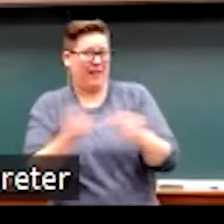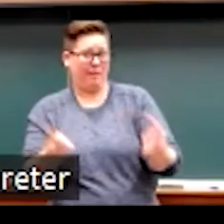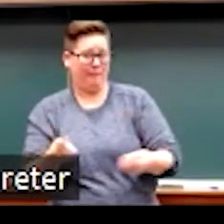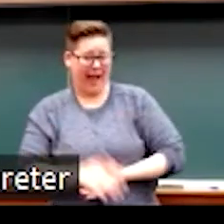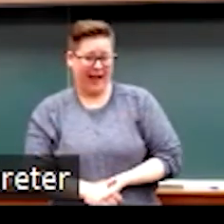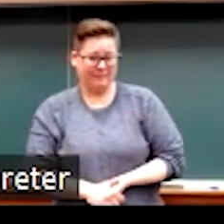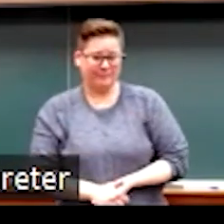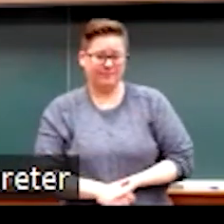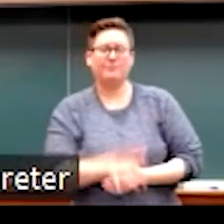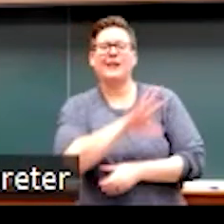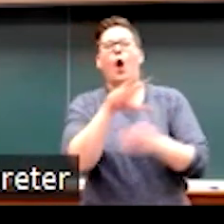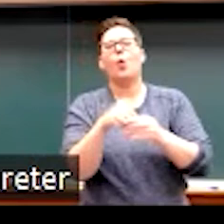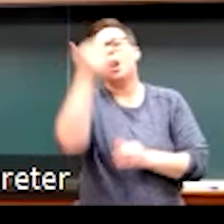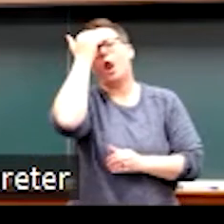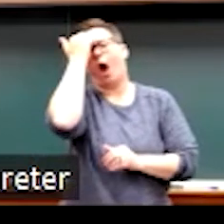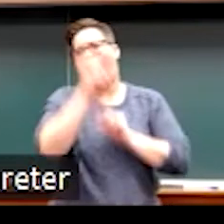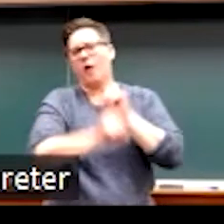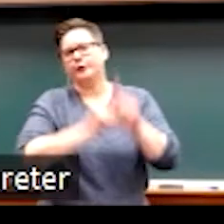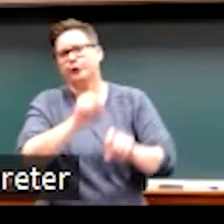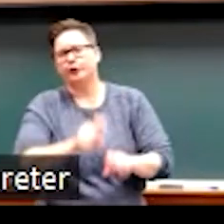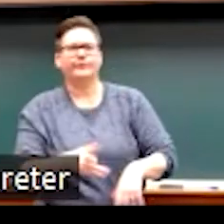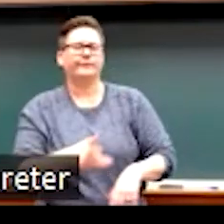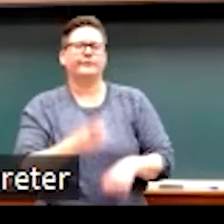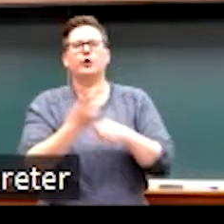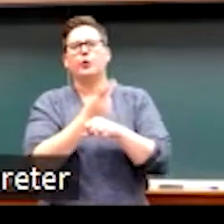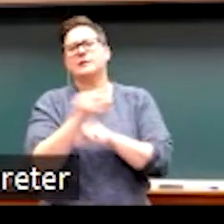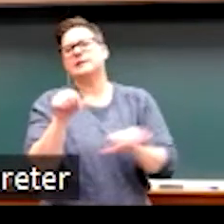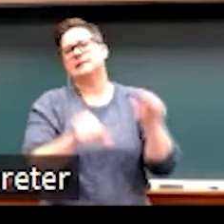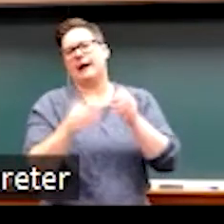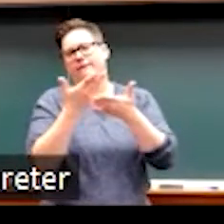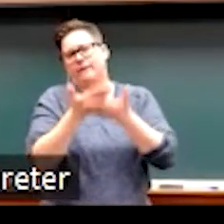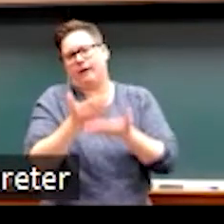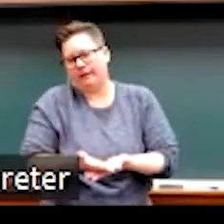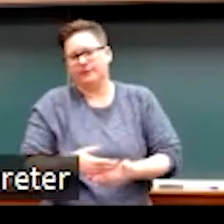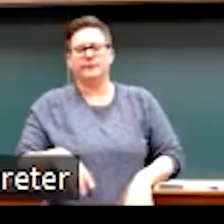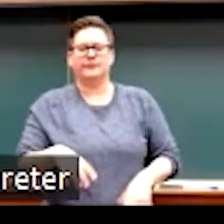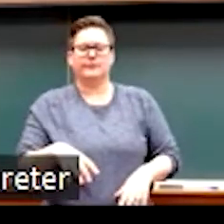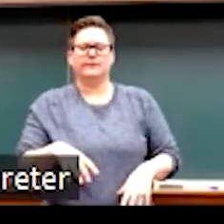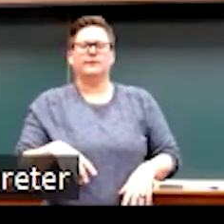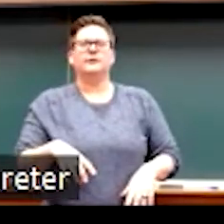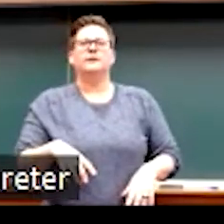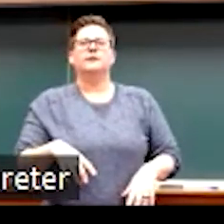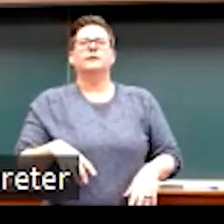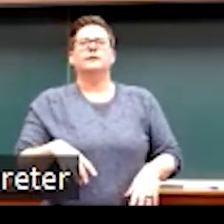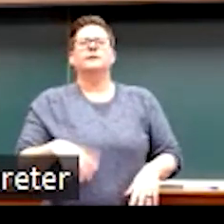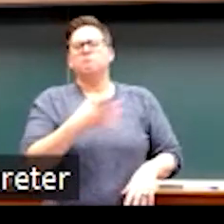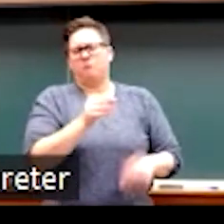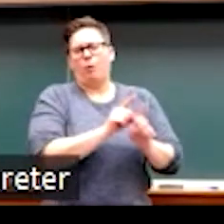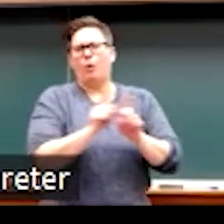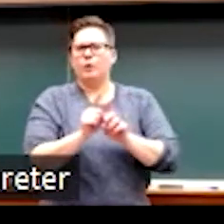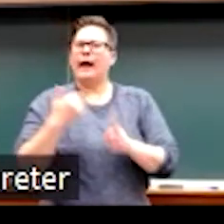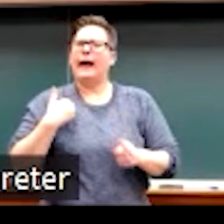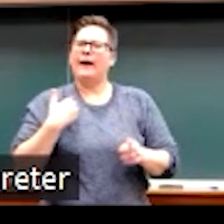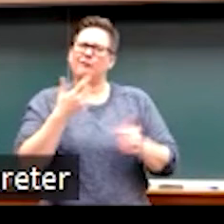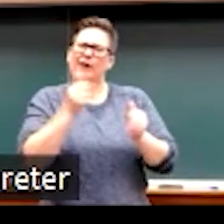We also include knowledge questionnaires, things that are based on scientific fact or evidence that we've derived. And we also get